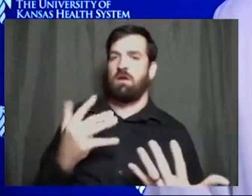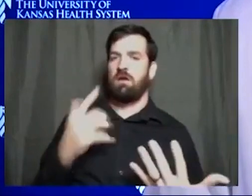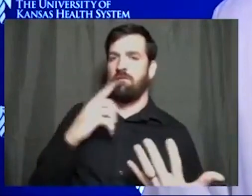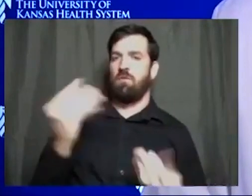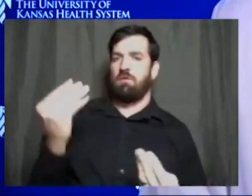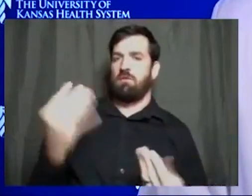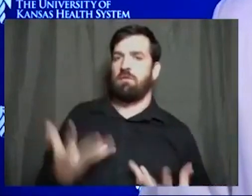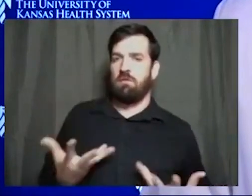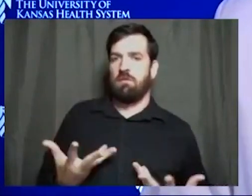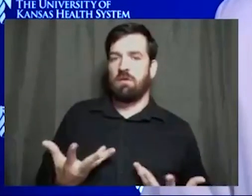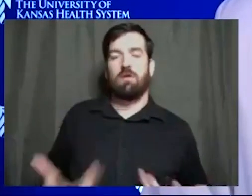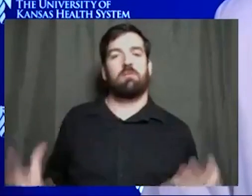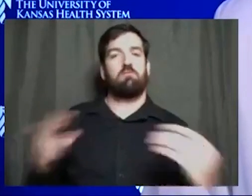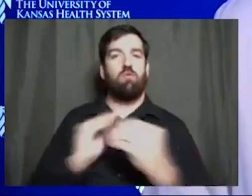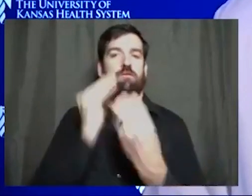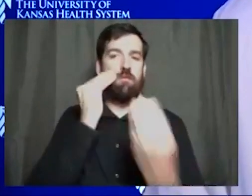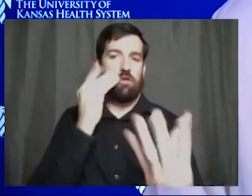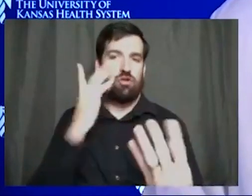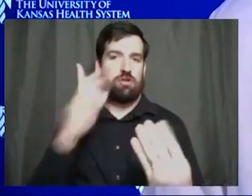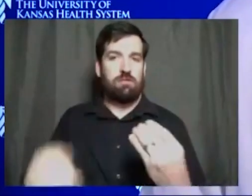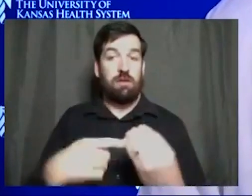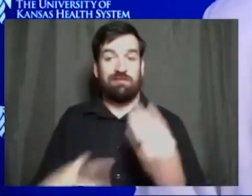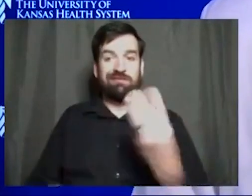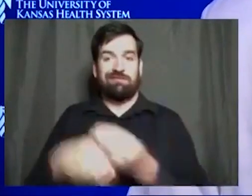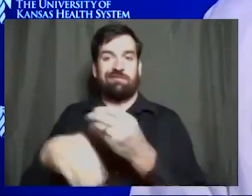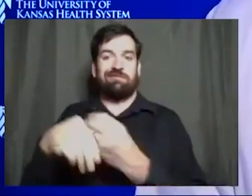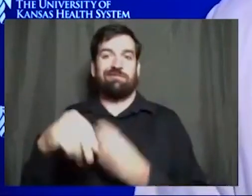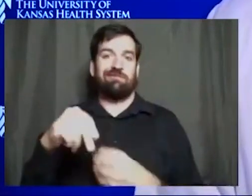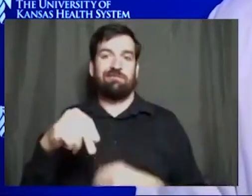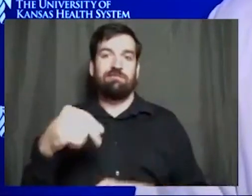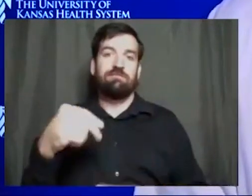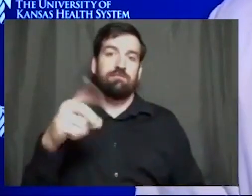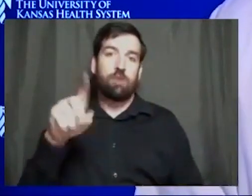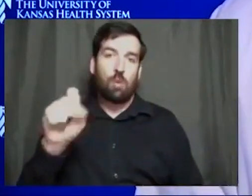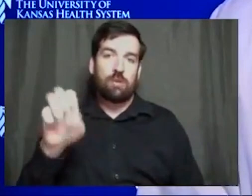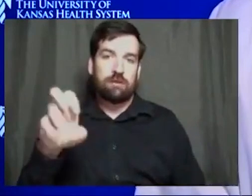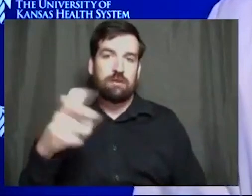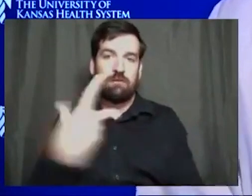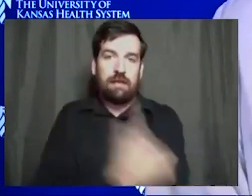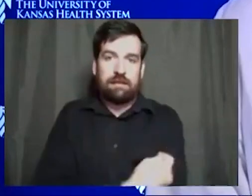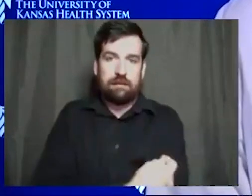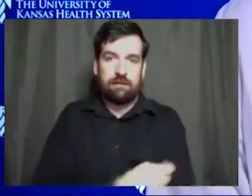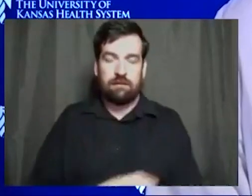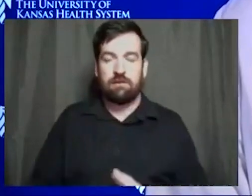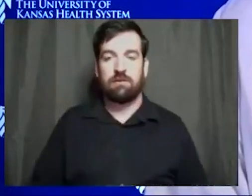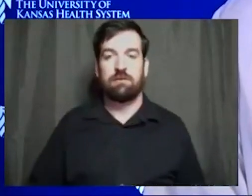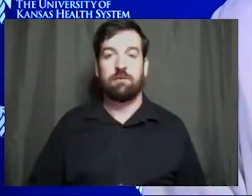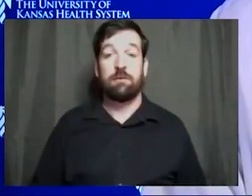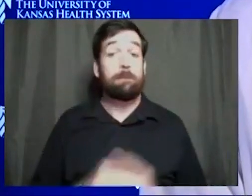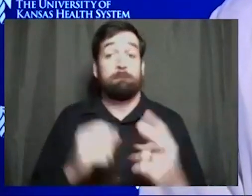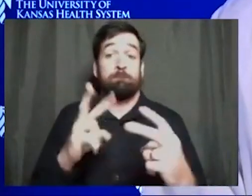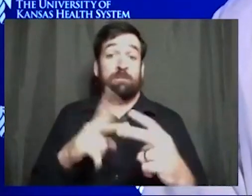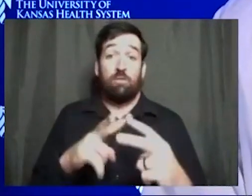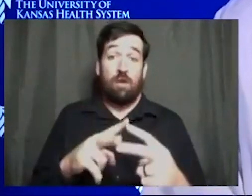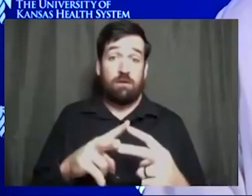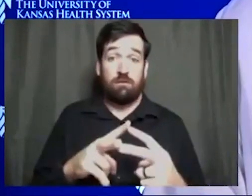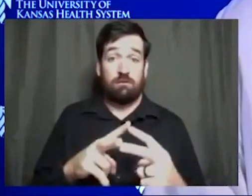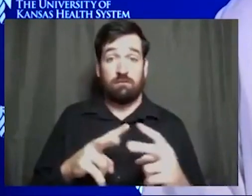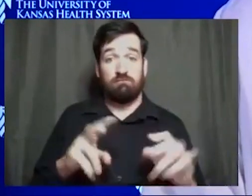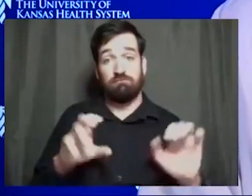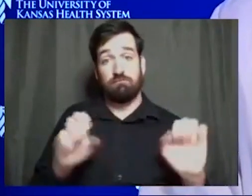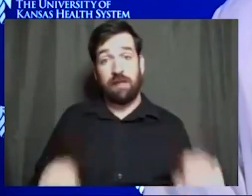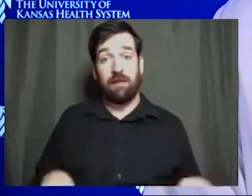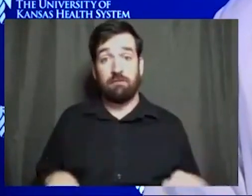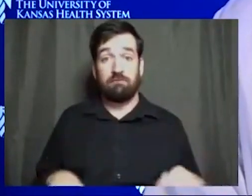additional dosing of the COVID vaccines. So, but either way, you can get either both of them at the